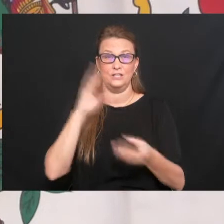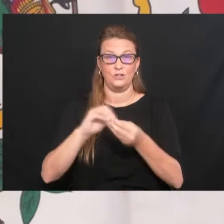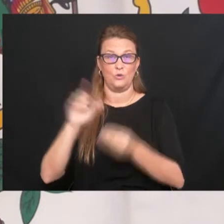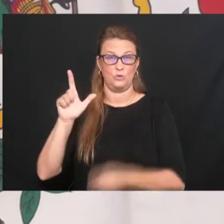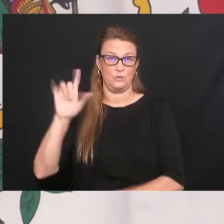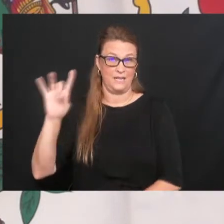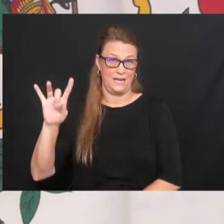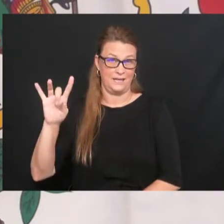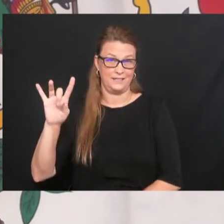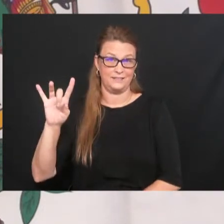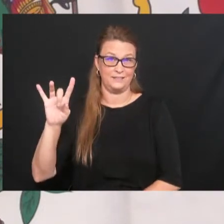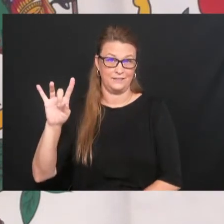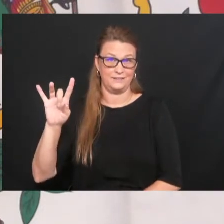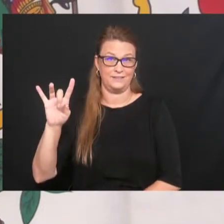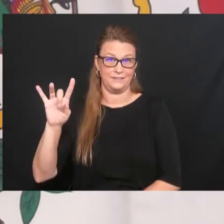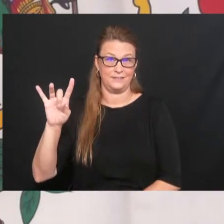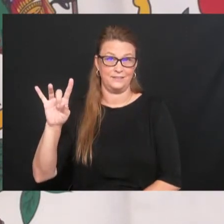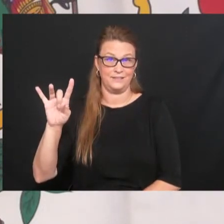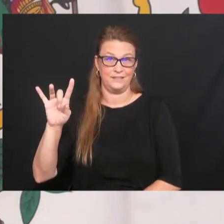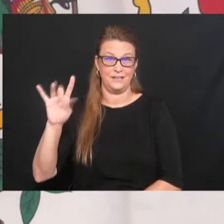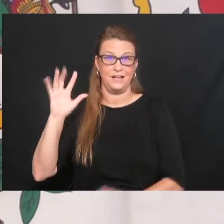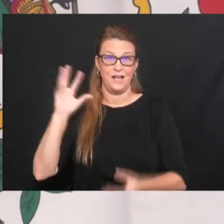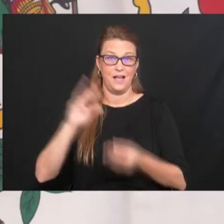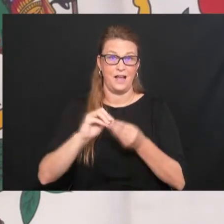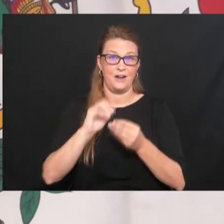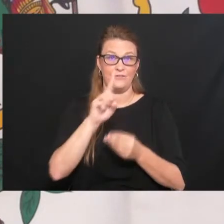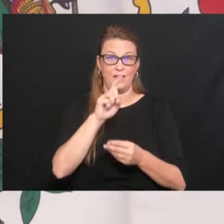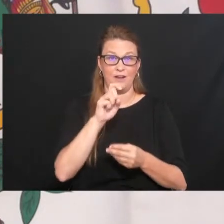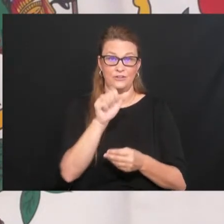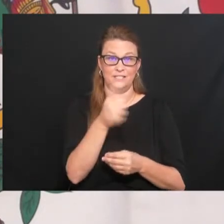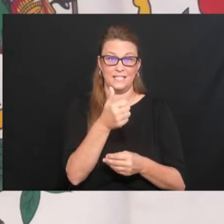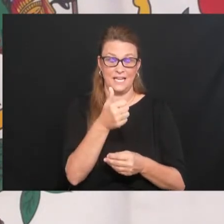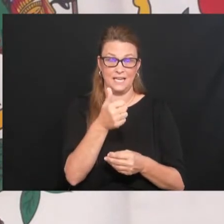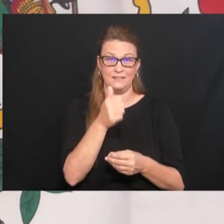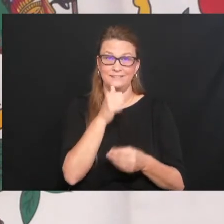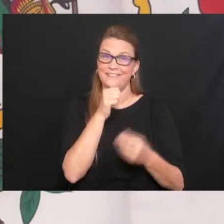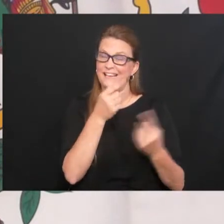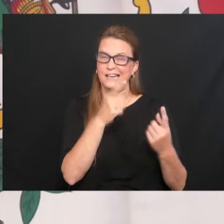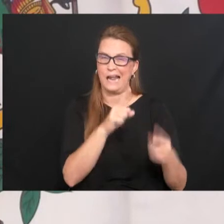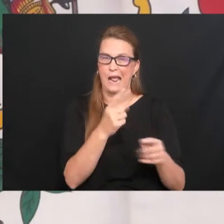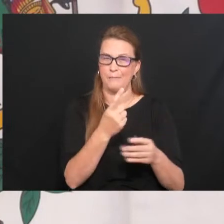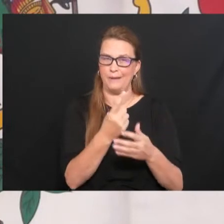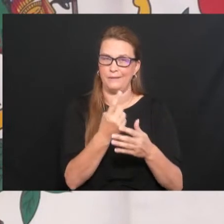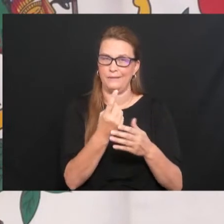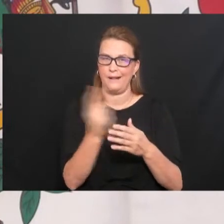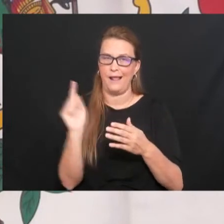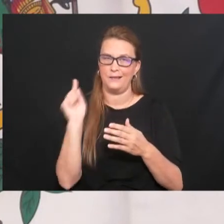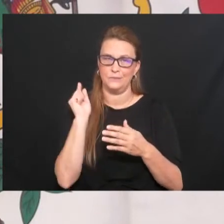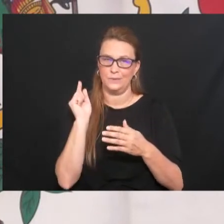28. 28 out of this 110 are not deaths we've had since last